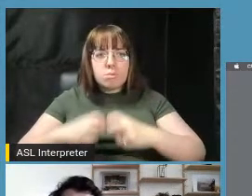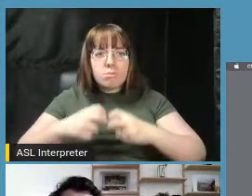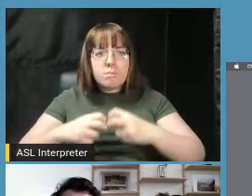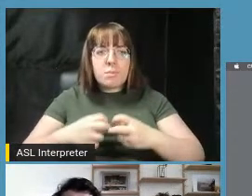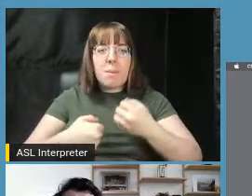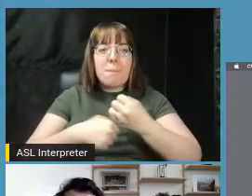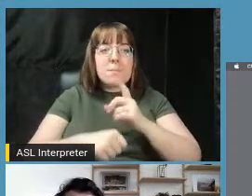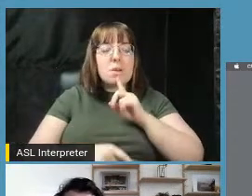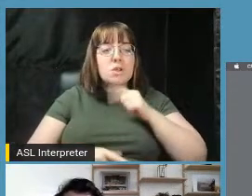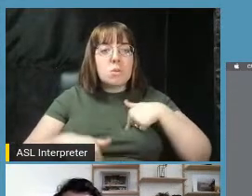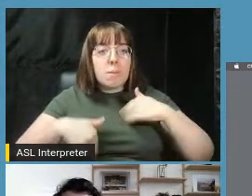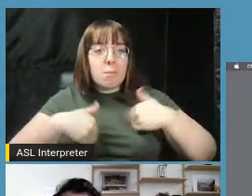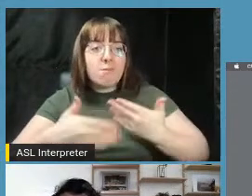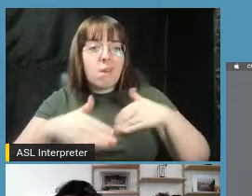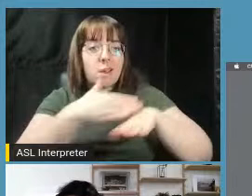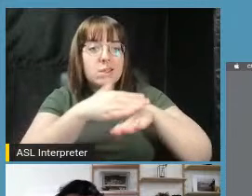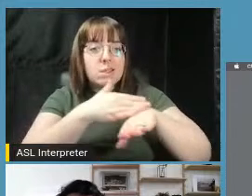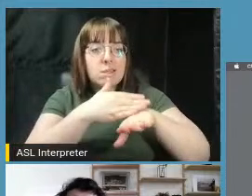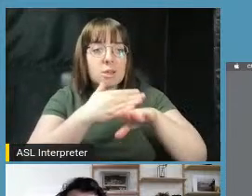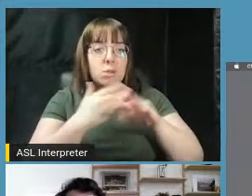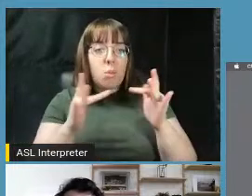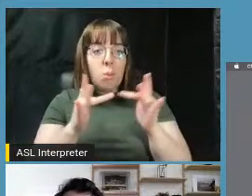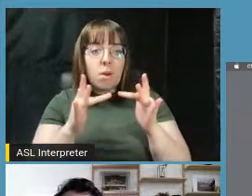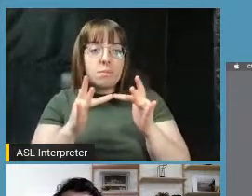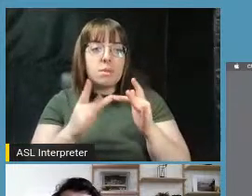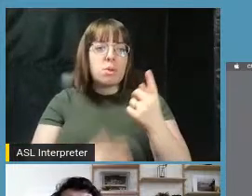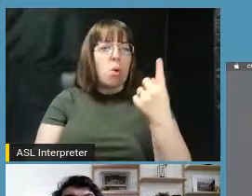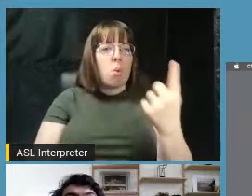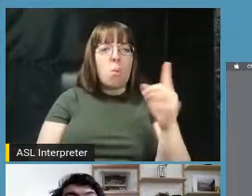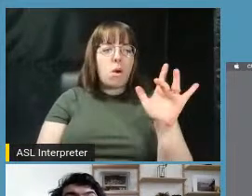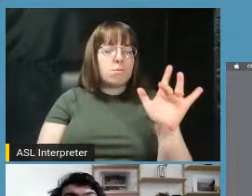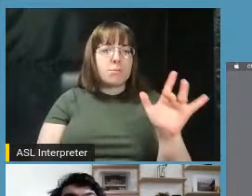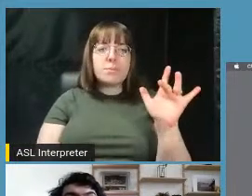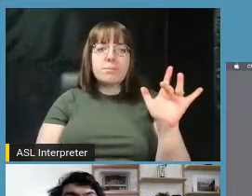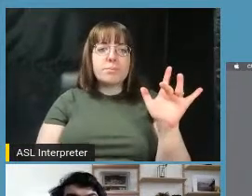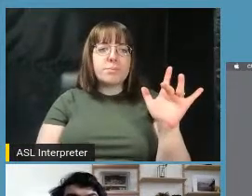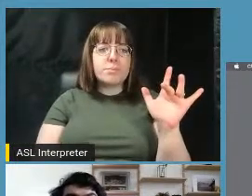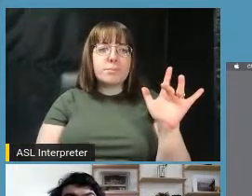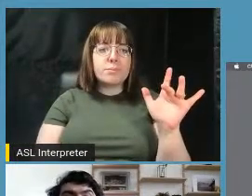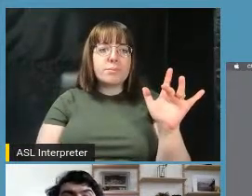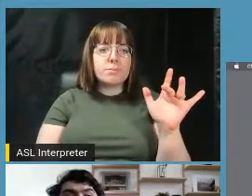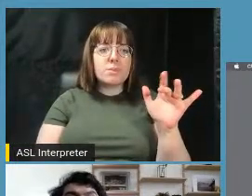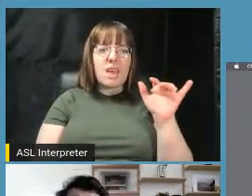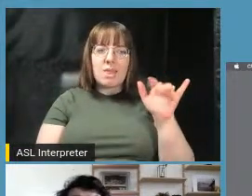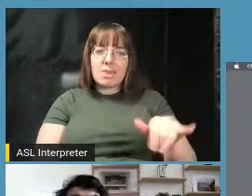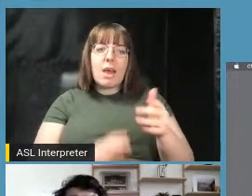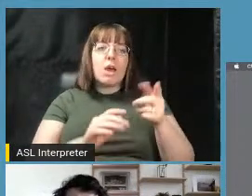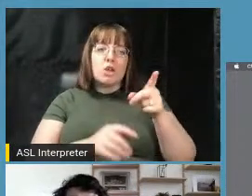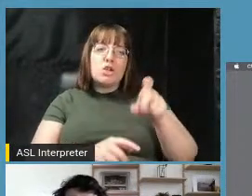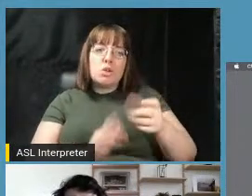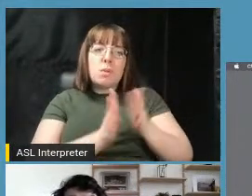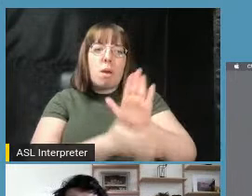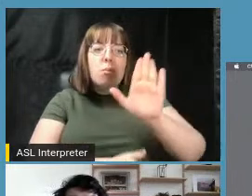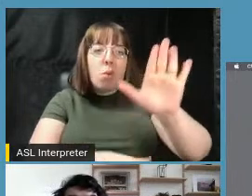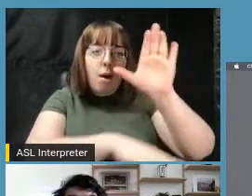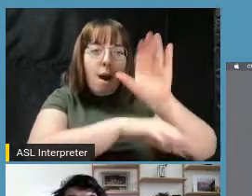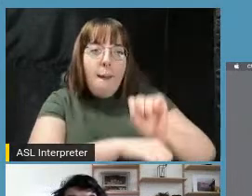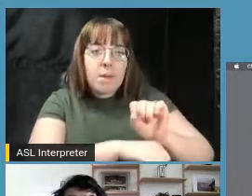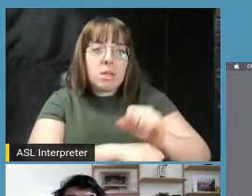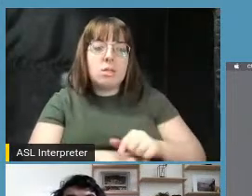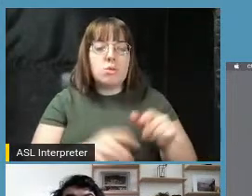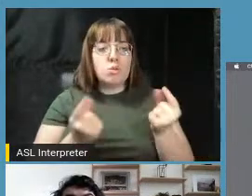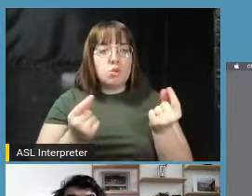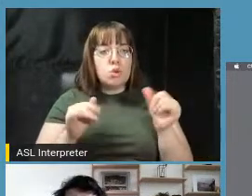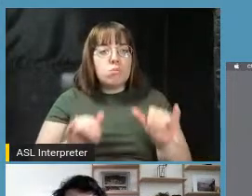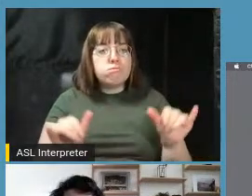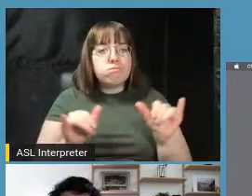the power of it, that it's just 1 click away, 1 keystroke away to just run as a habit when you're thinking about the accessibility of web